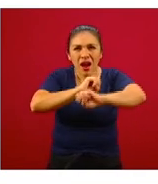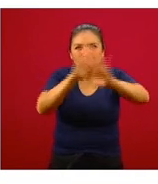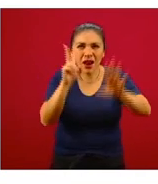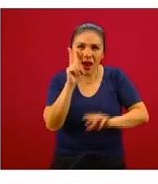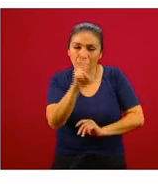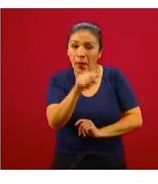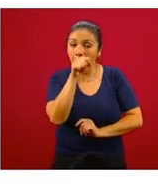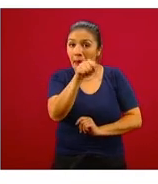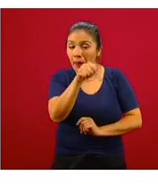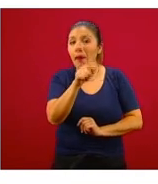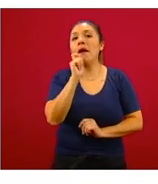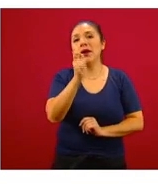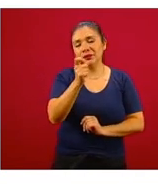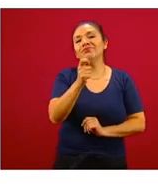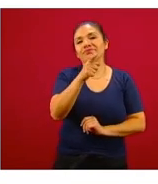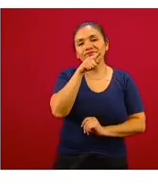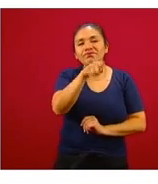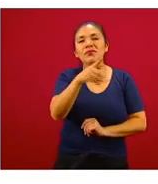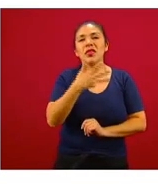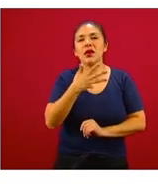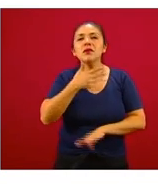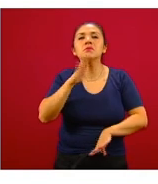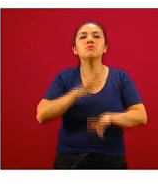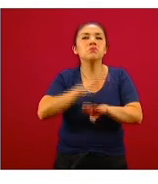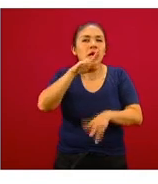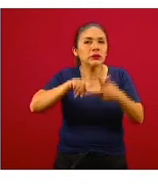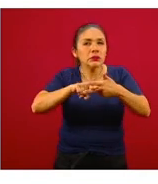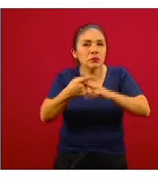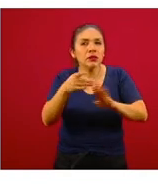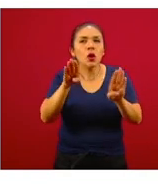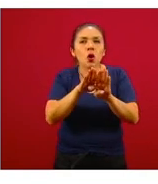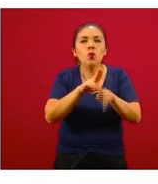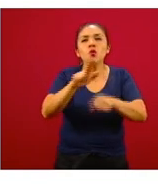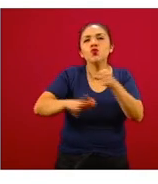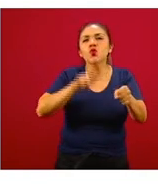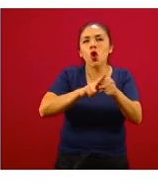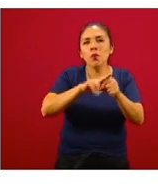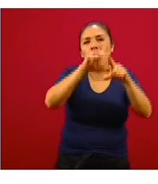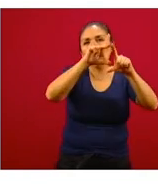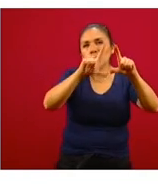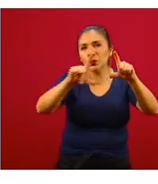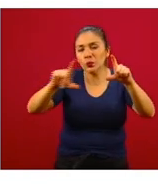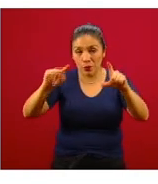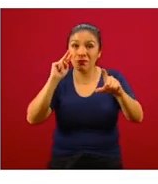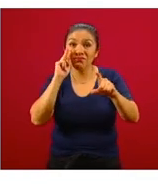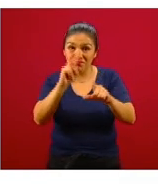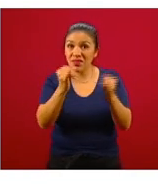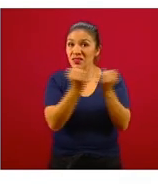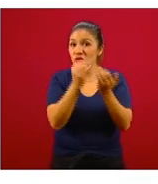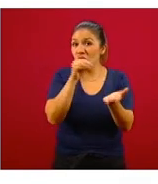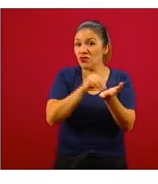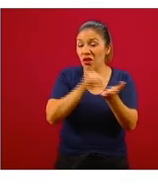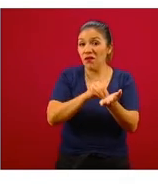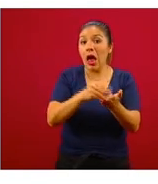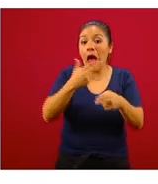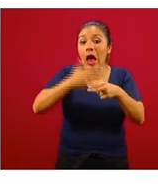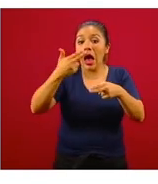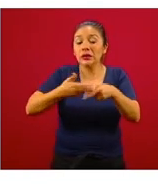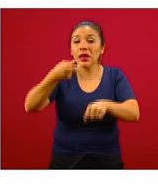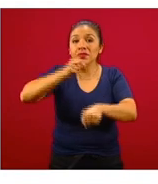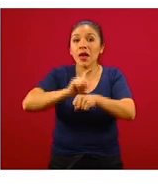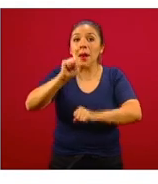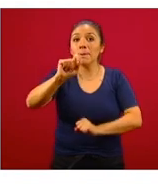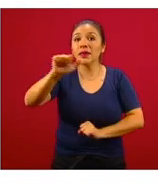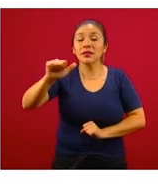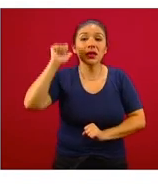The suspect fatalities are represented in the with the color orange, light orange, and the blue part are